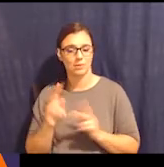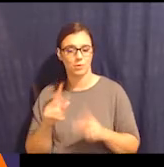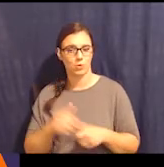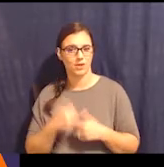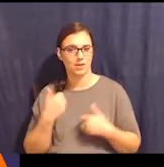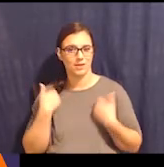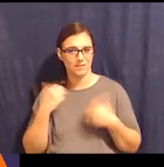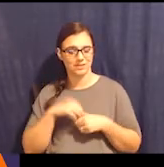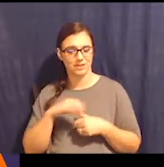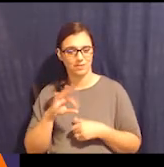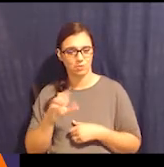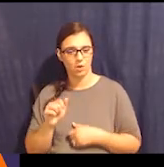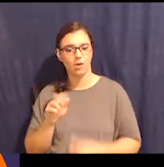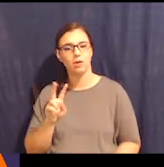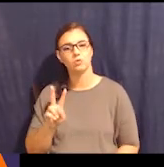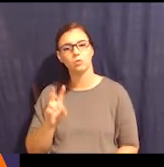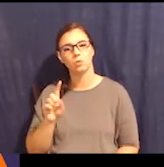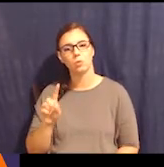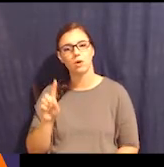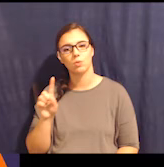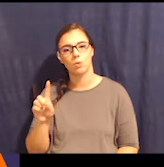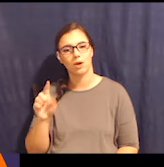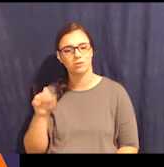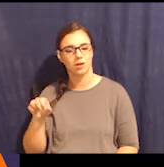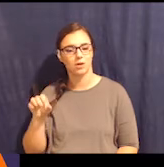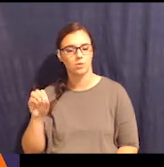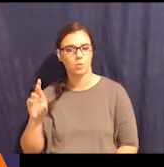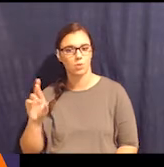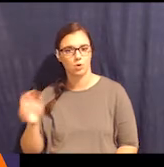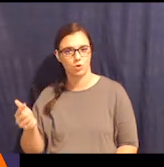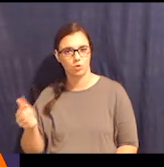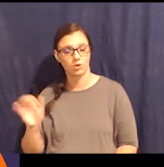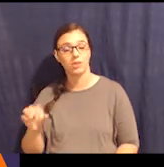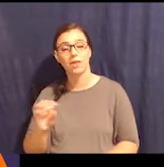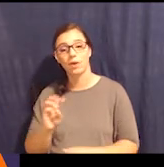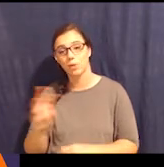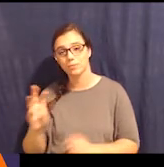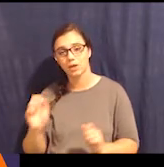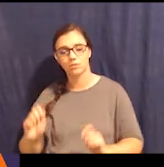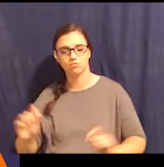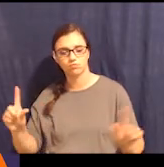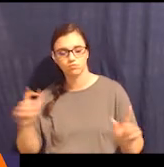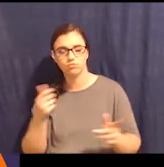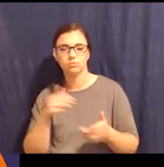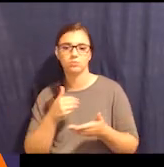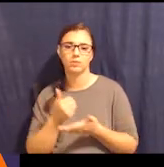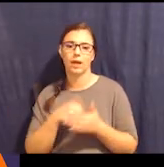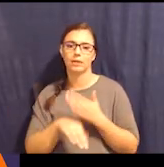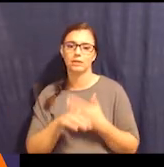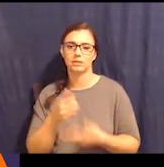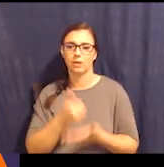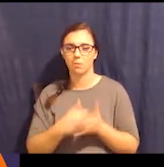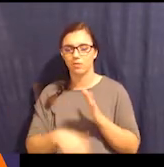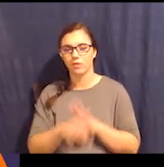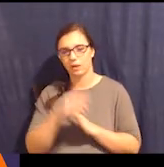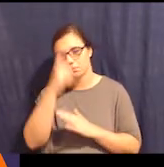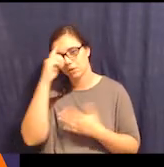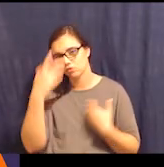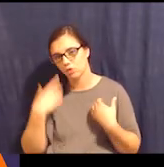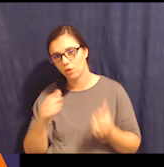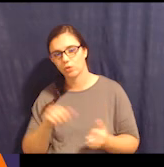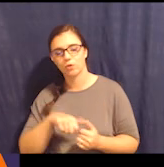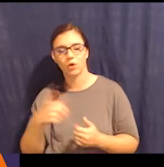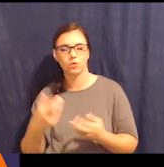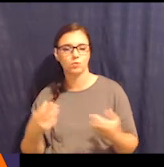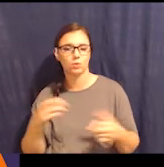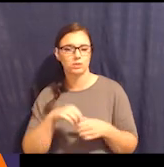This website allows you to access help finding mental health and other resources in your area. Just go to